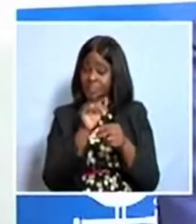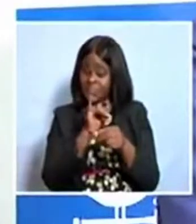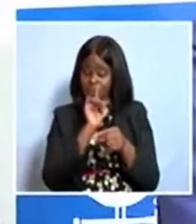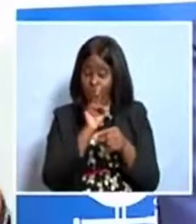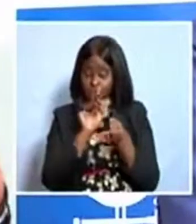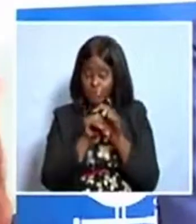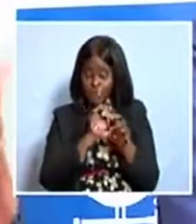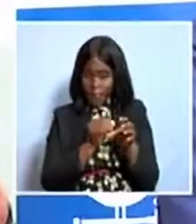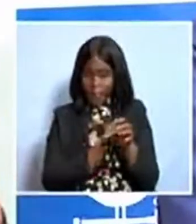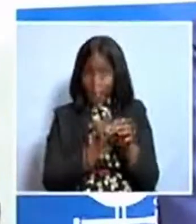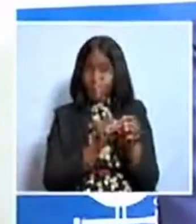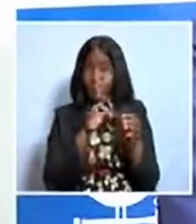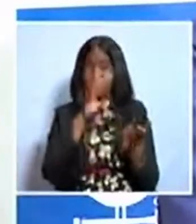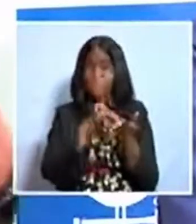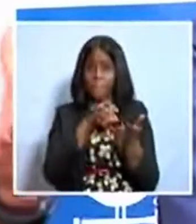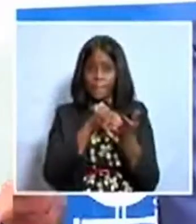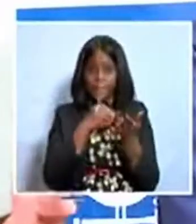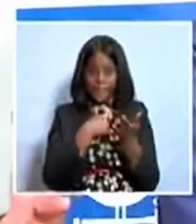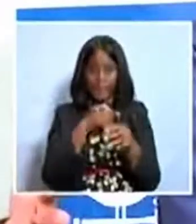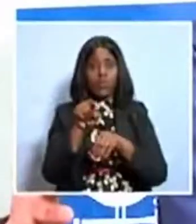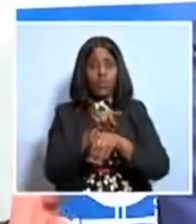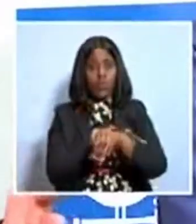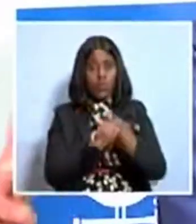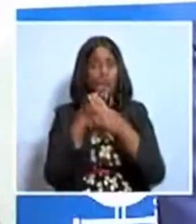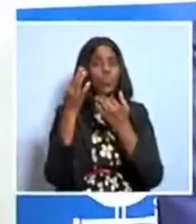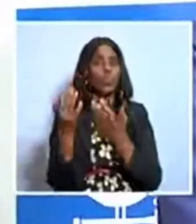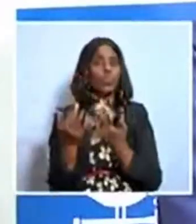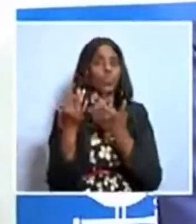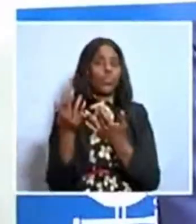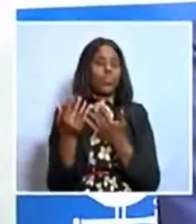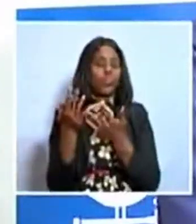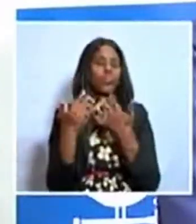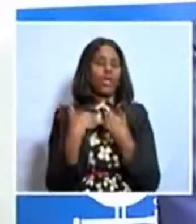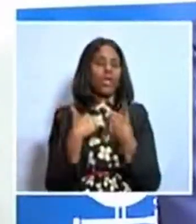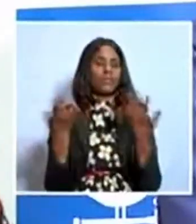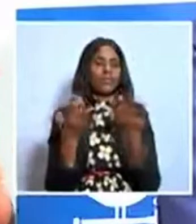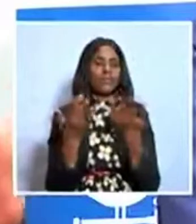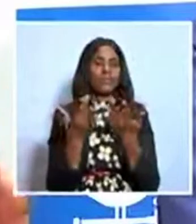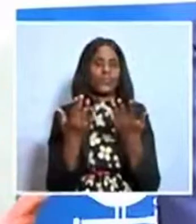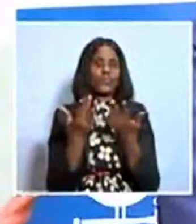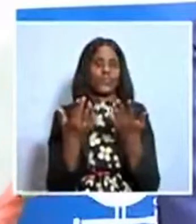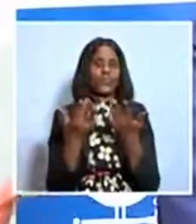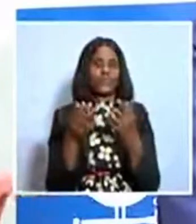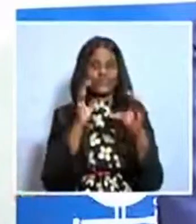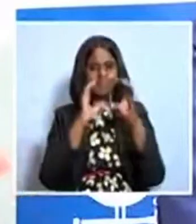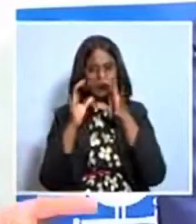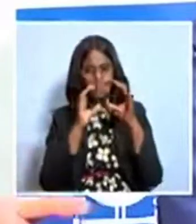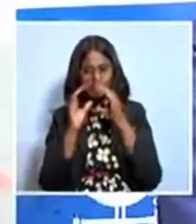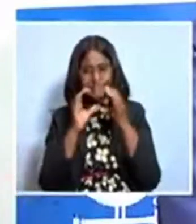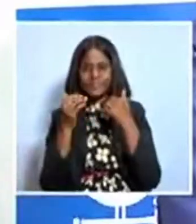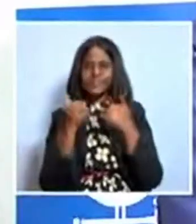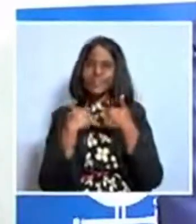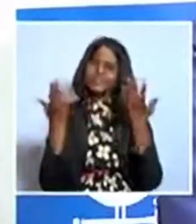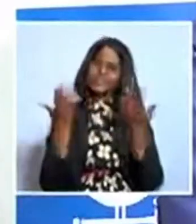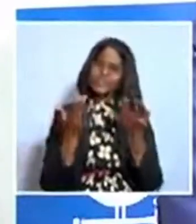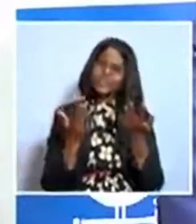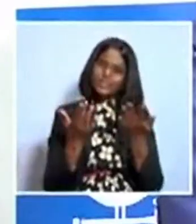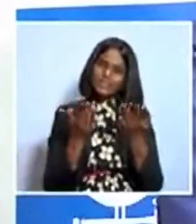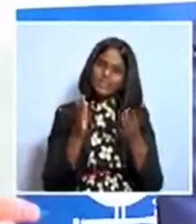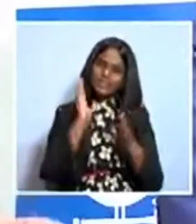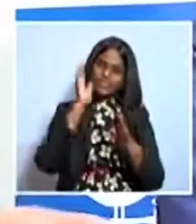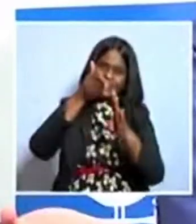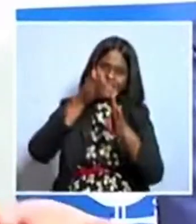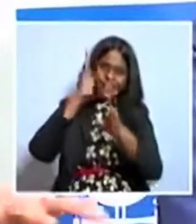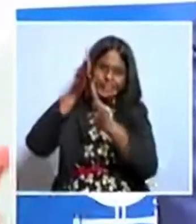our cases, when systems go down, there's a bit of a longer wait period. There's a little less communication, and there's no